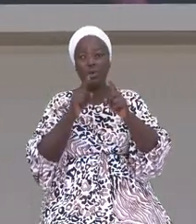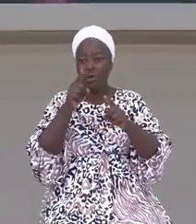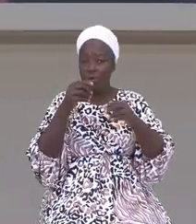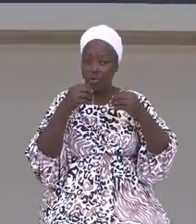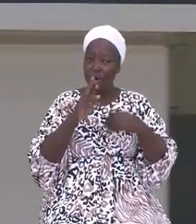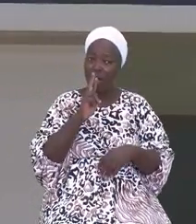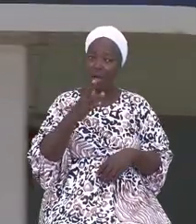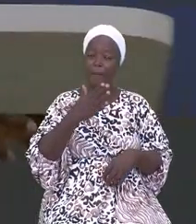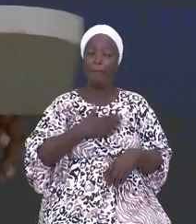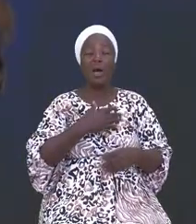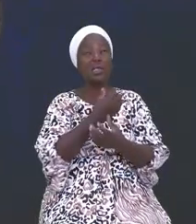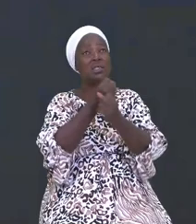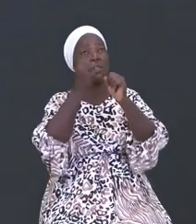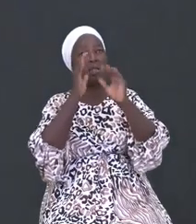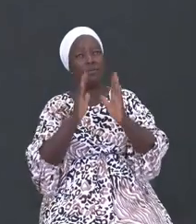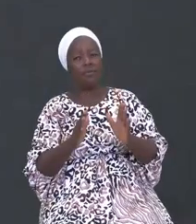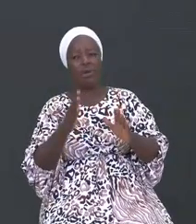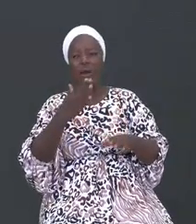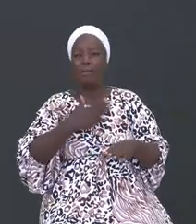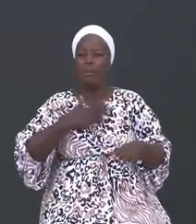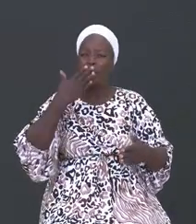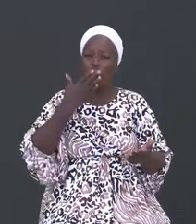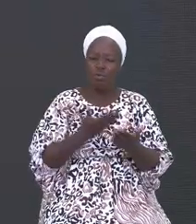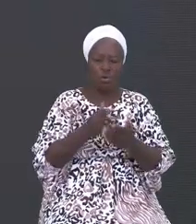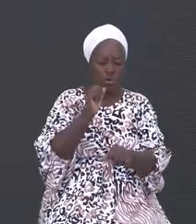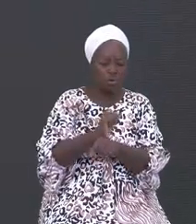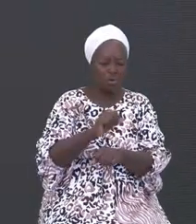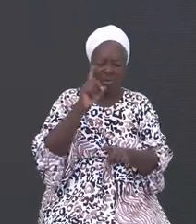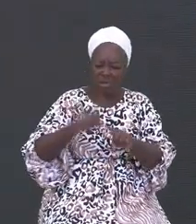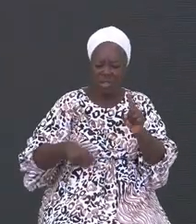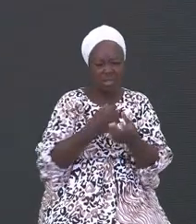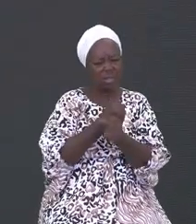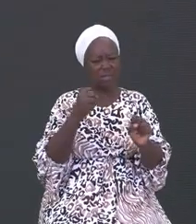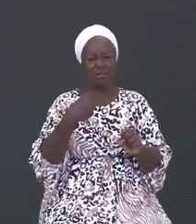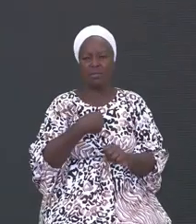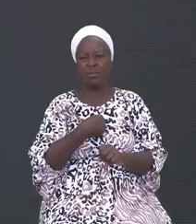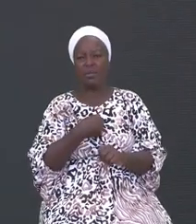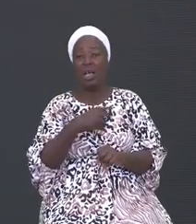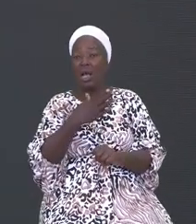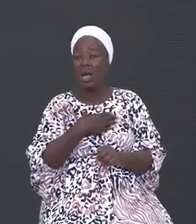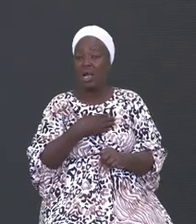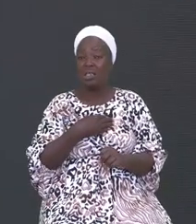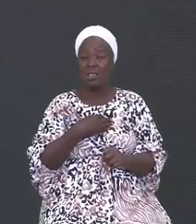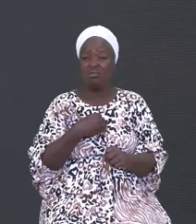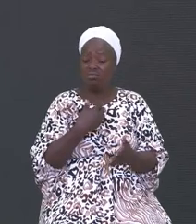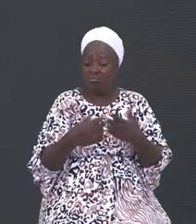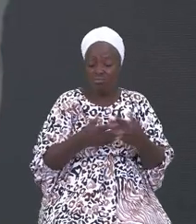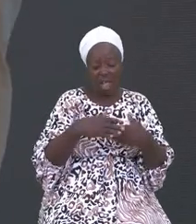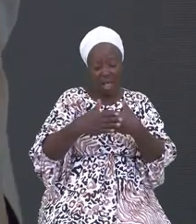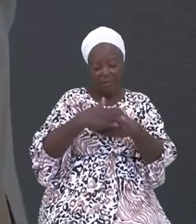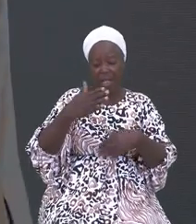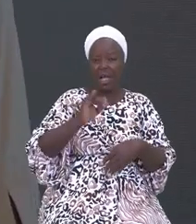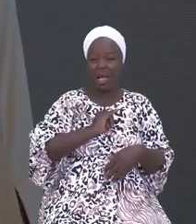my Savior. My good works cannot save me. And even after I am